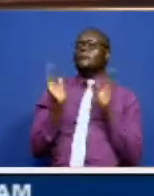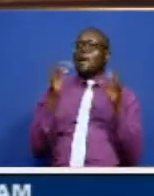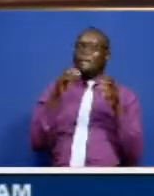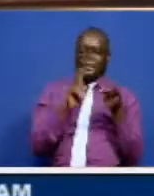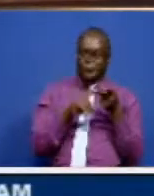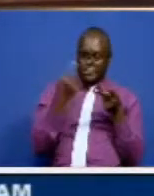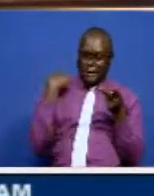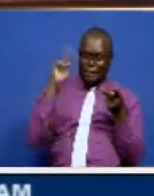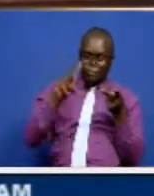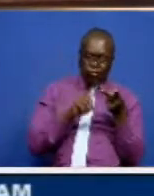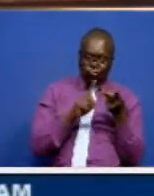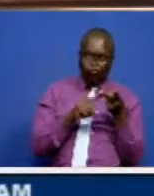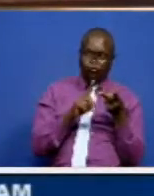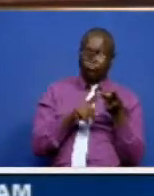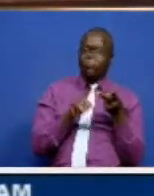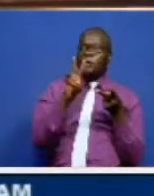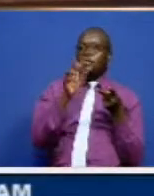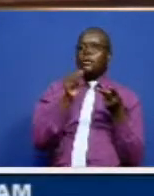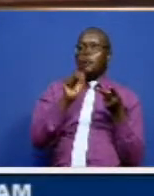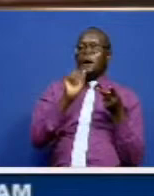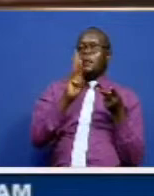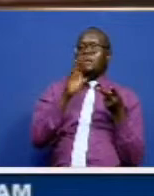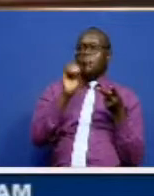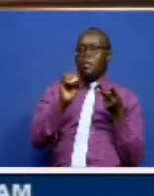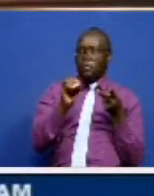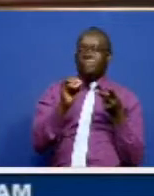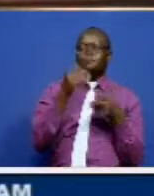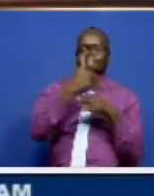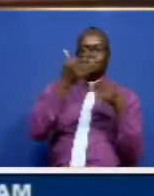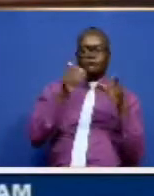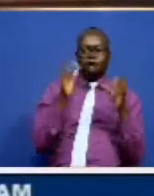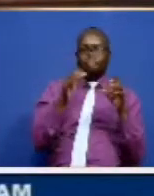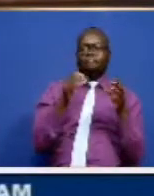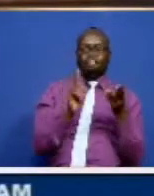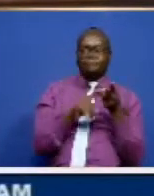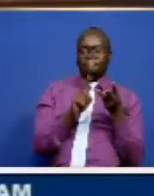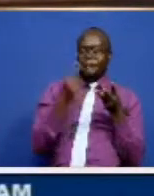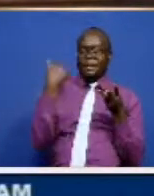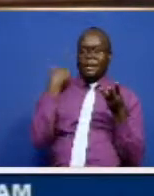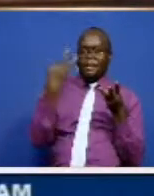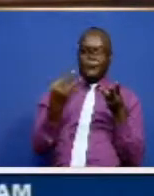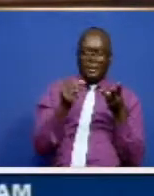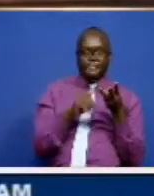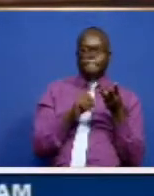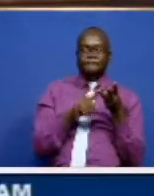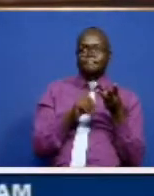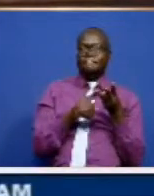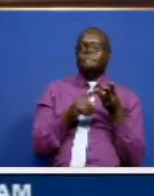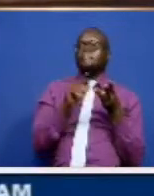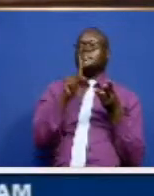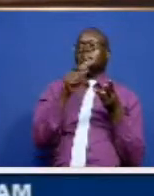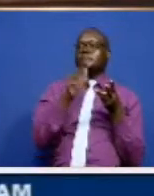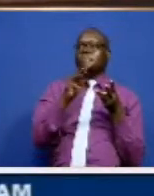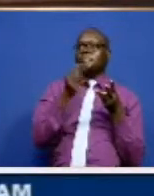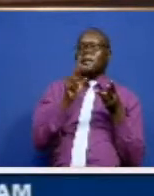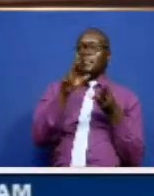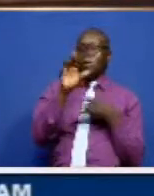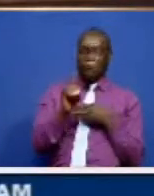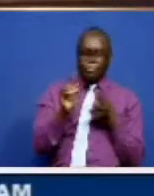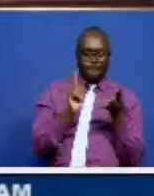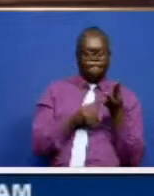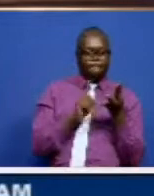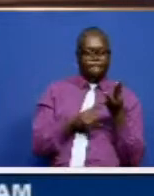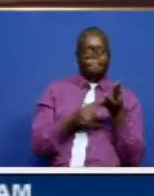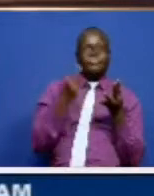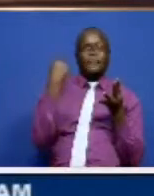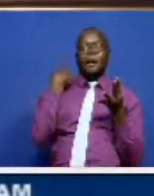Tender number 2, Warbo Building Construction Limited. Tender number 3, Kamoro Construction Limited.